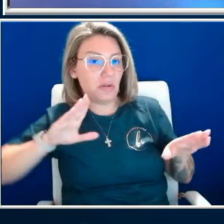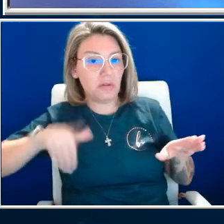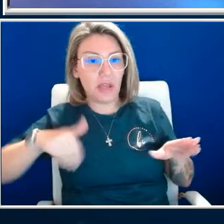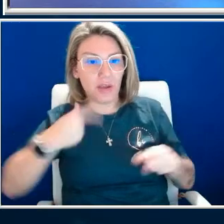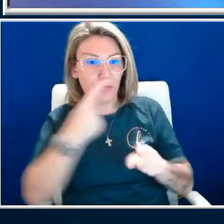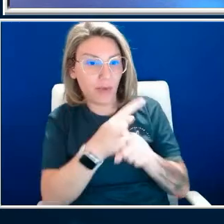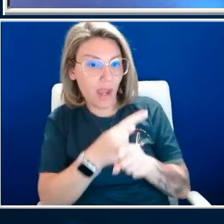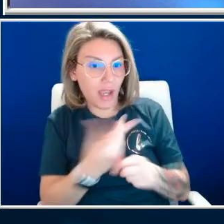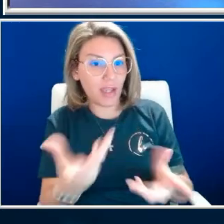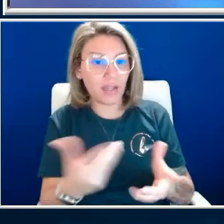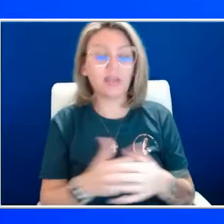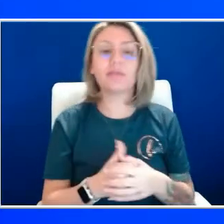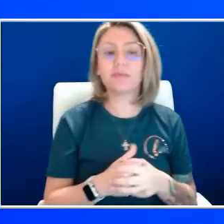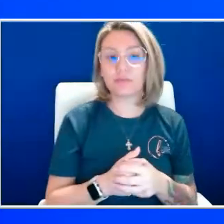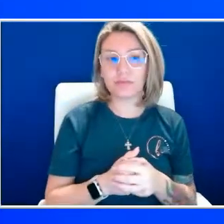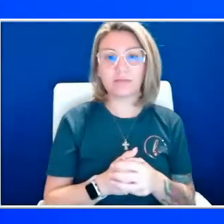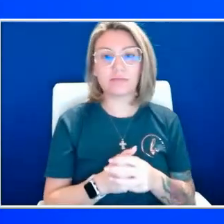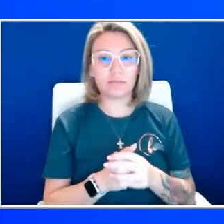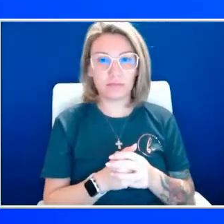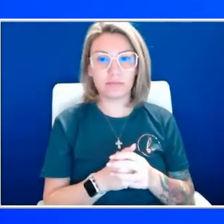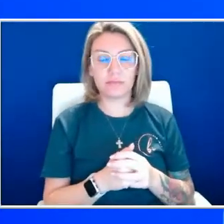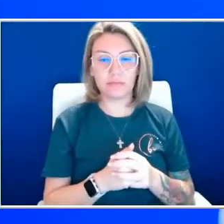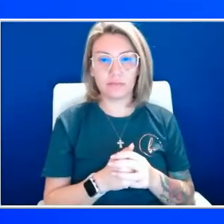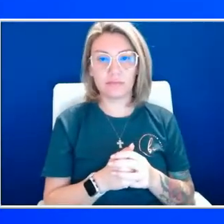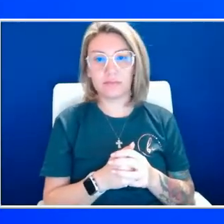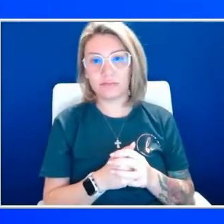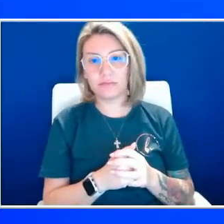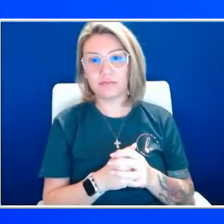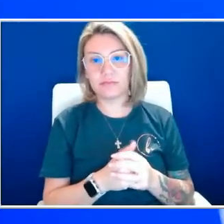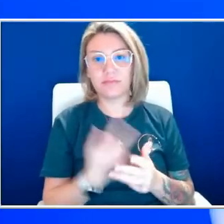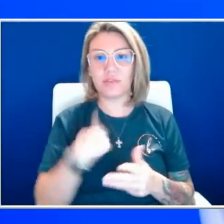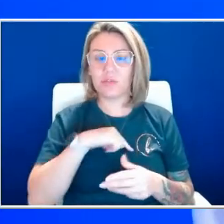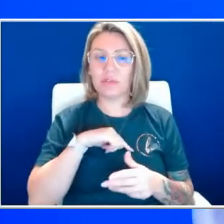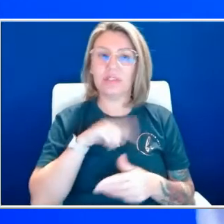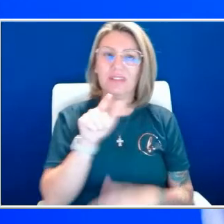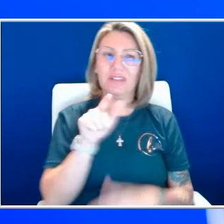Yeah. And we have gone back and forth,